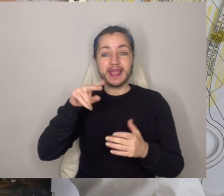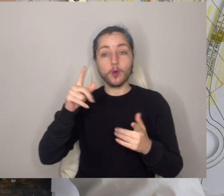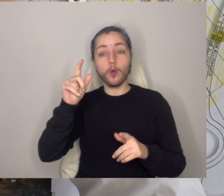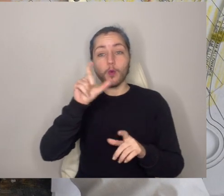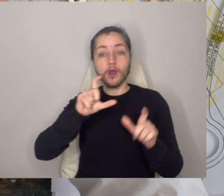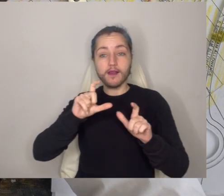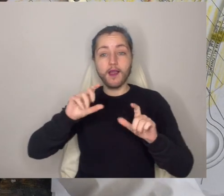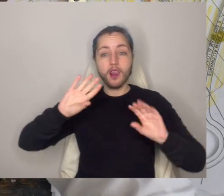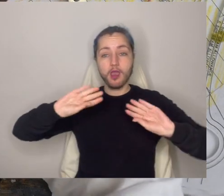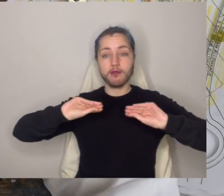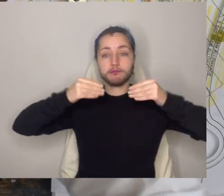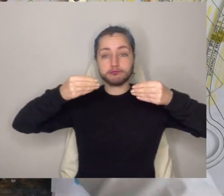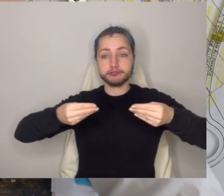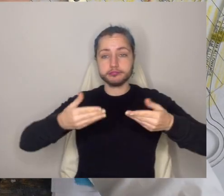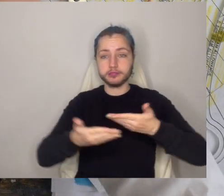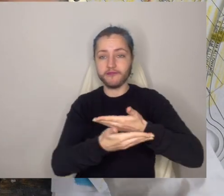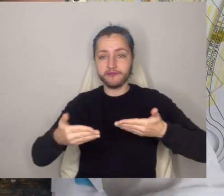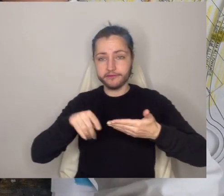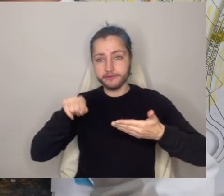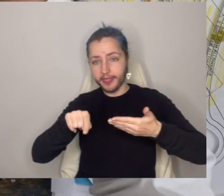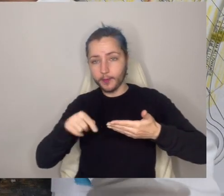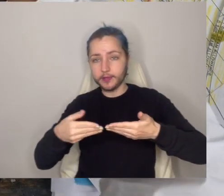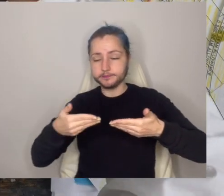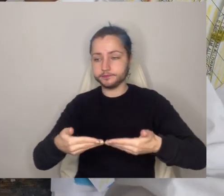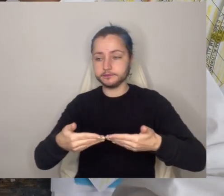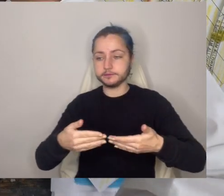Put these to the side for now.